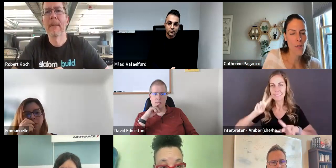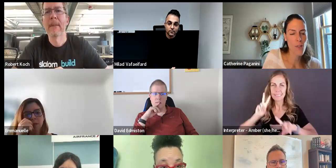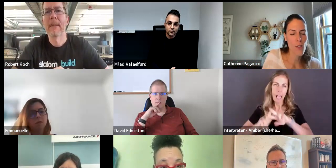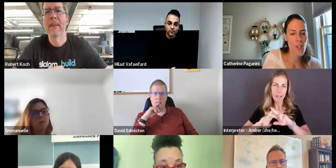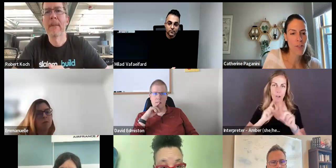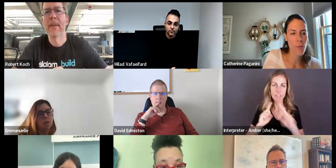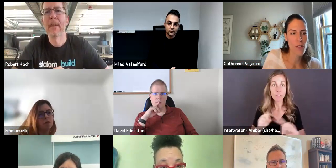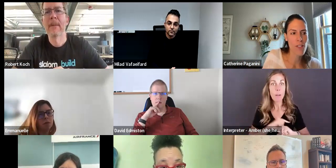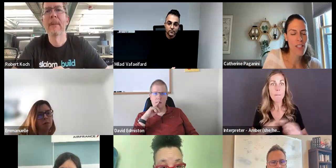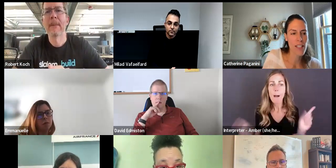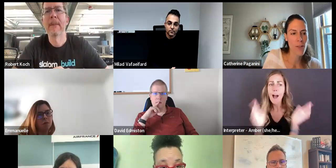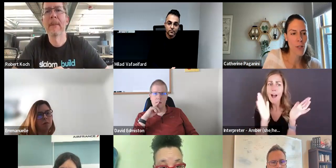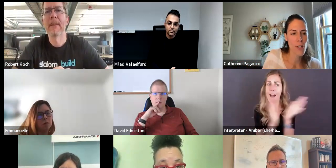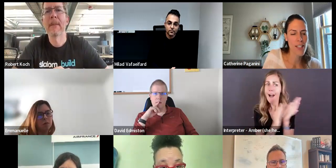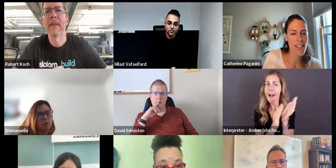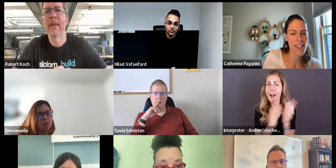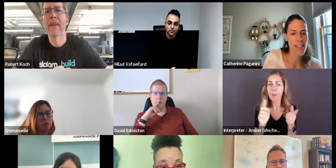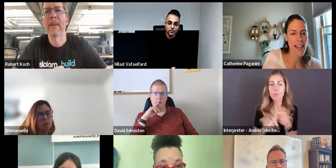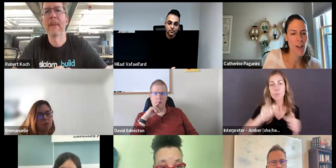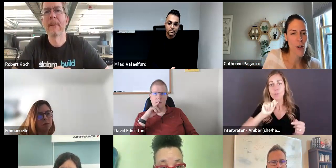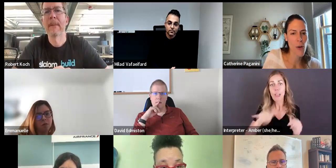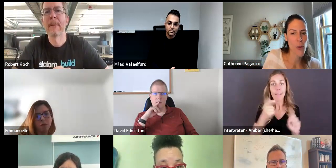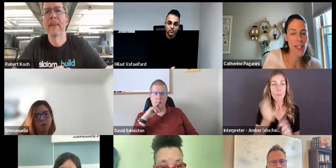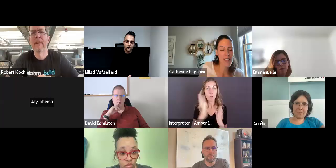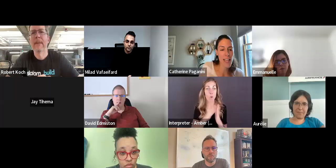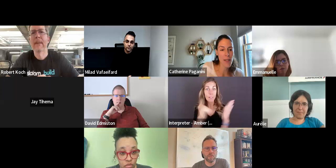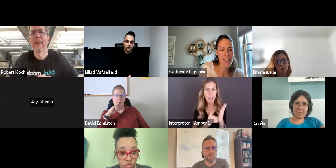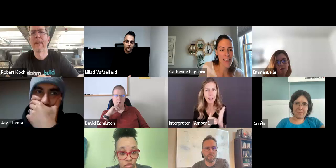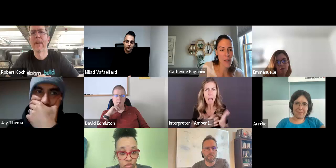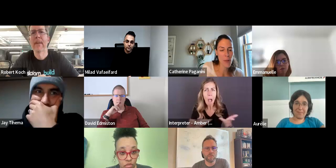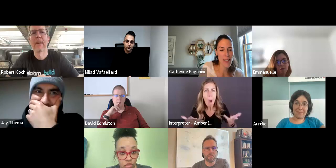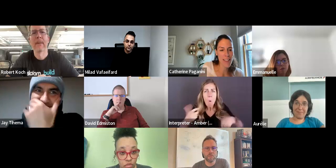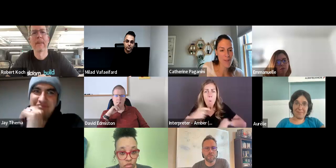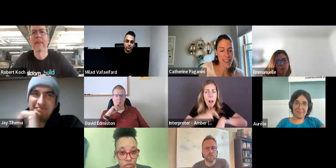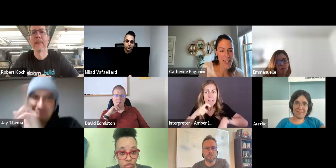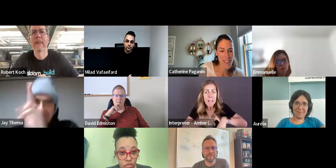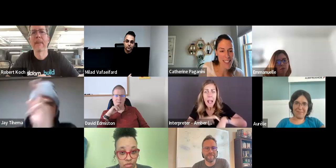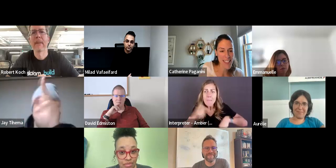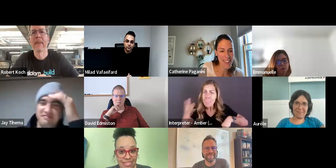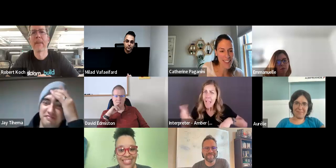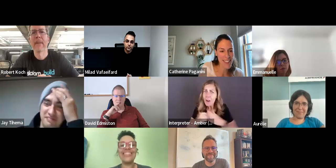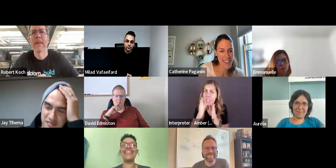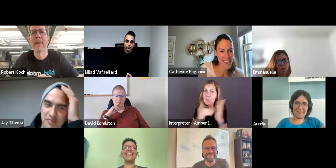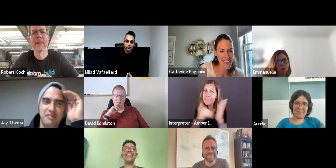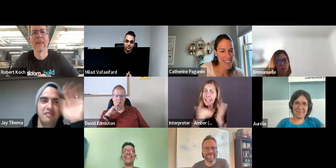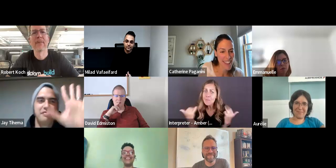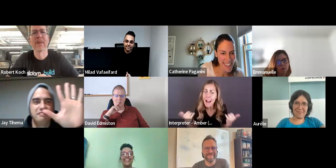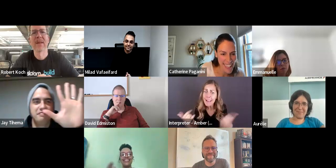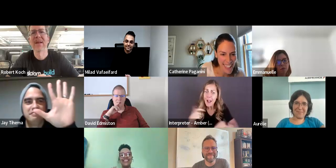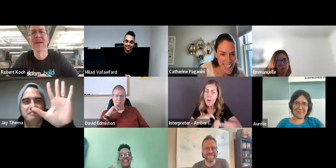to Jay from New Zealand, which is, I don't know what time it is there, but what time is it there?